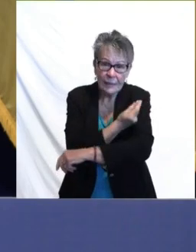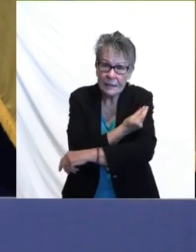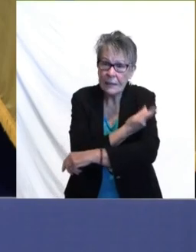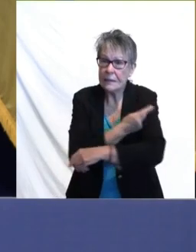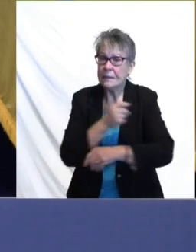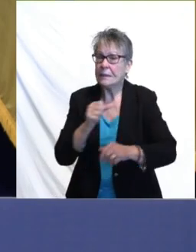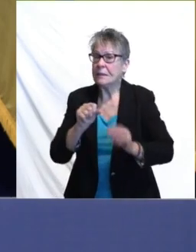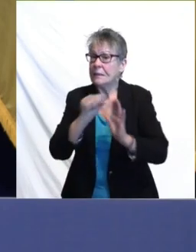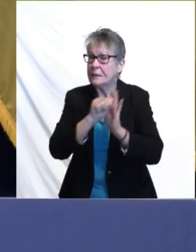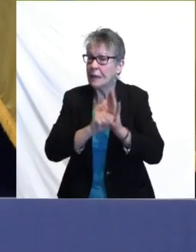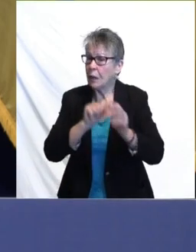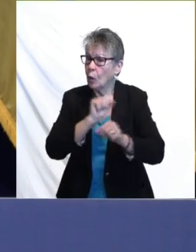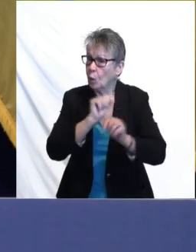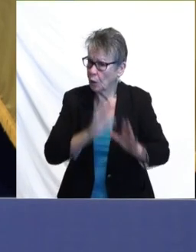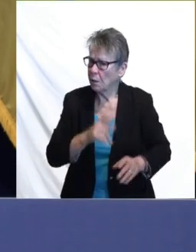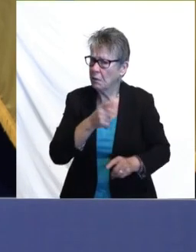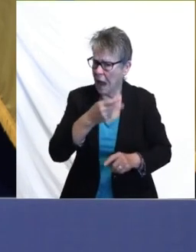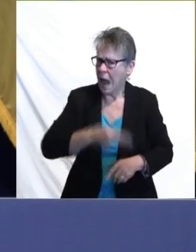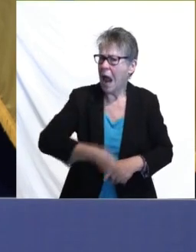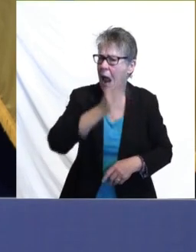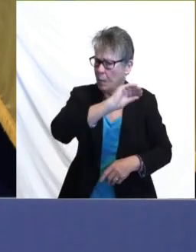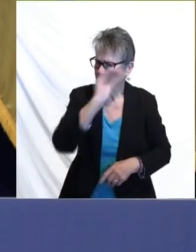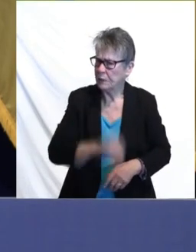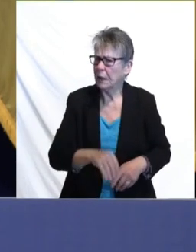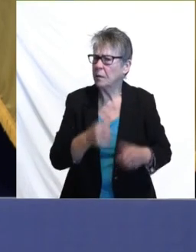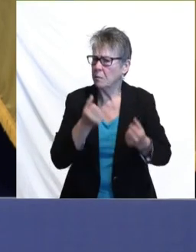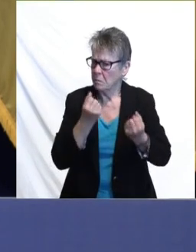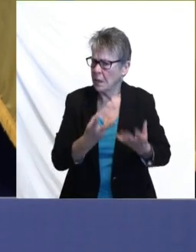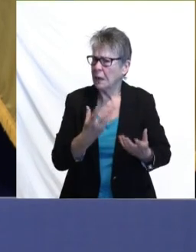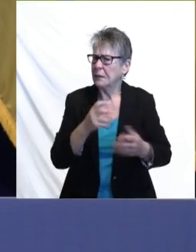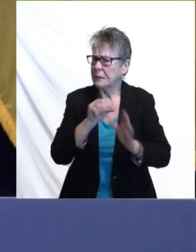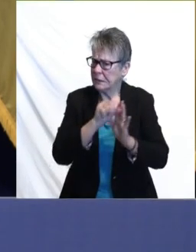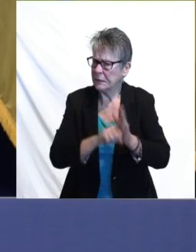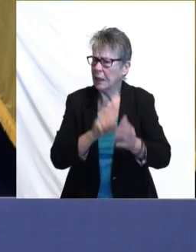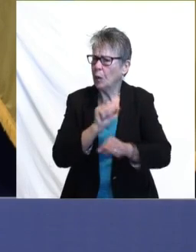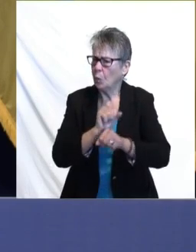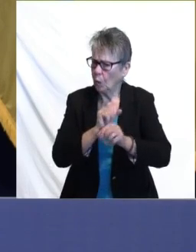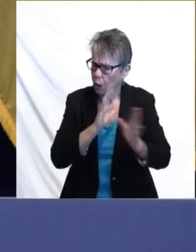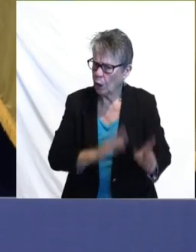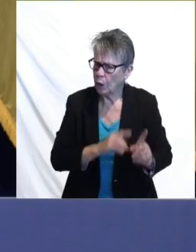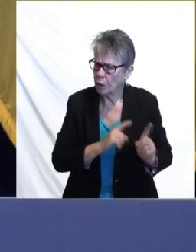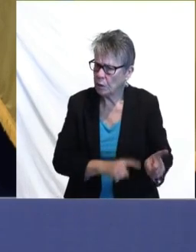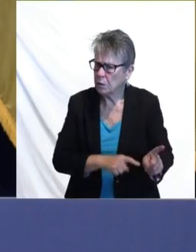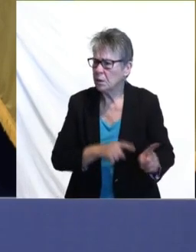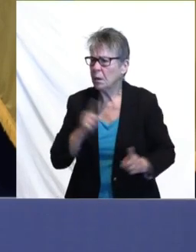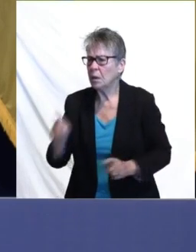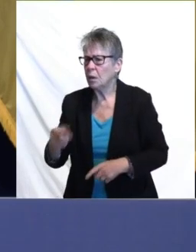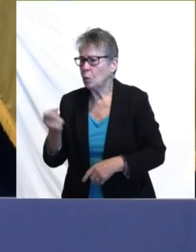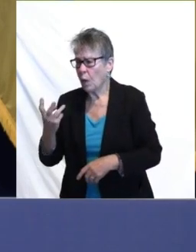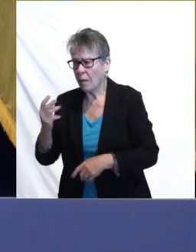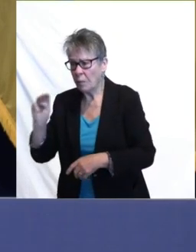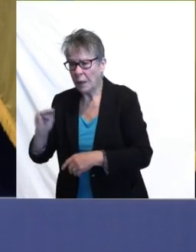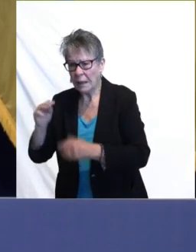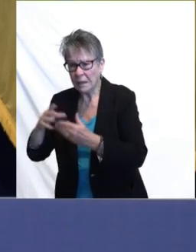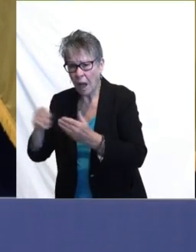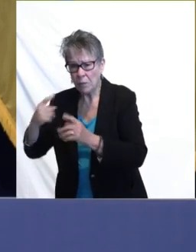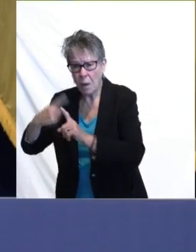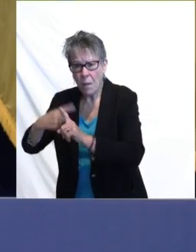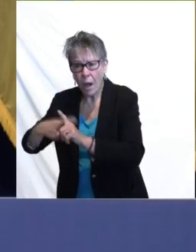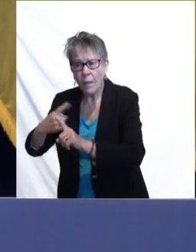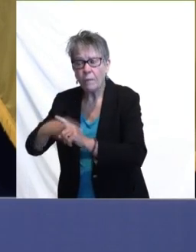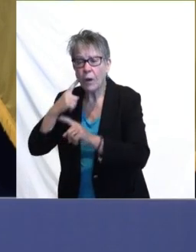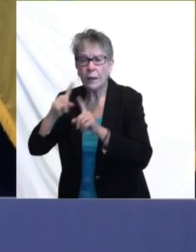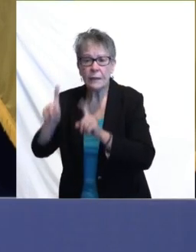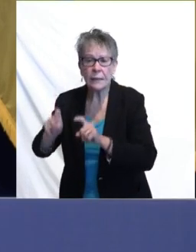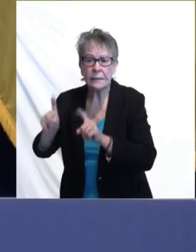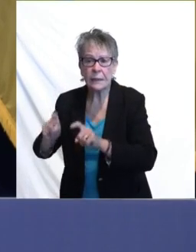rate. So it gives you $12 million a month to have a testing regime in place for what is an overwhelming minority of our state workers.